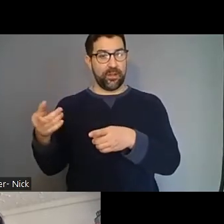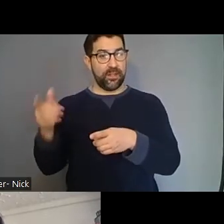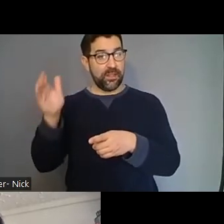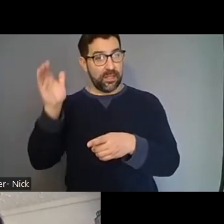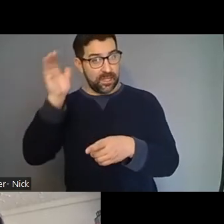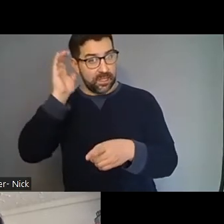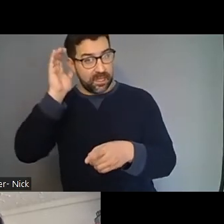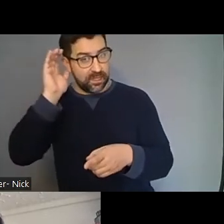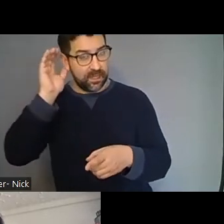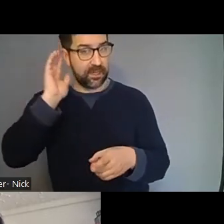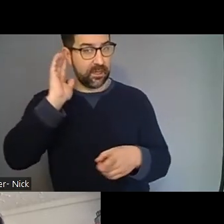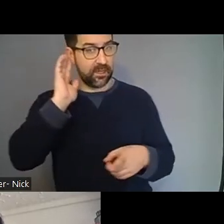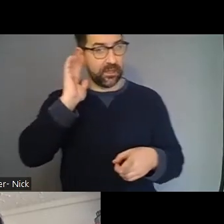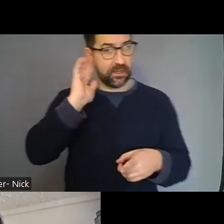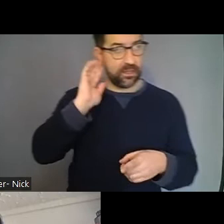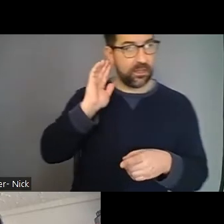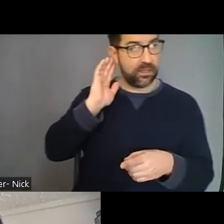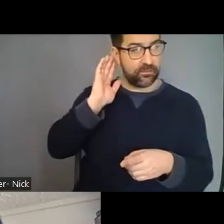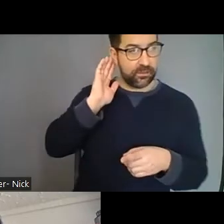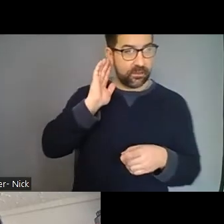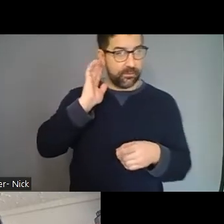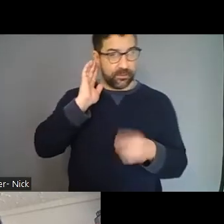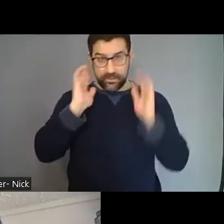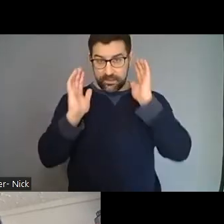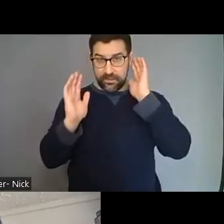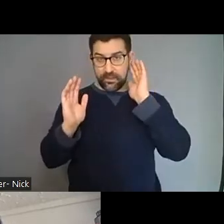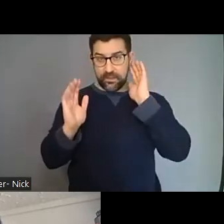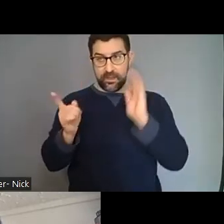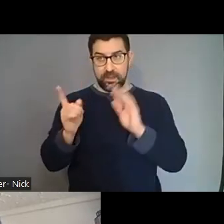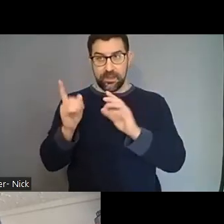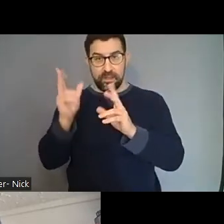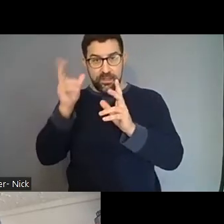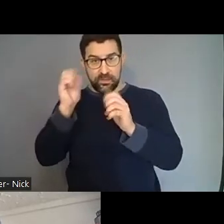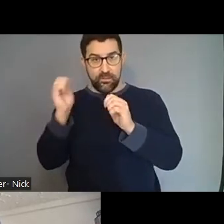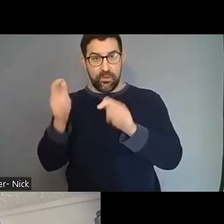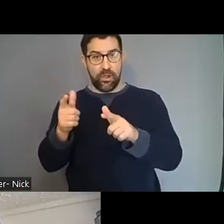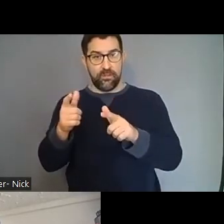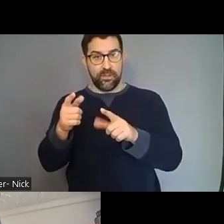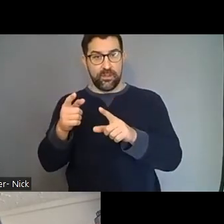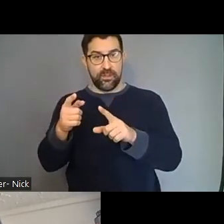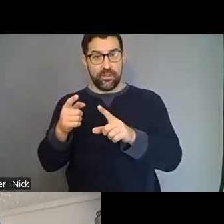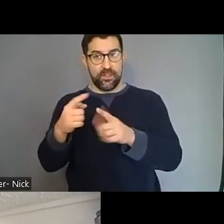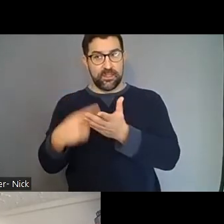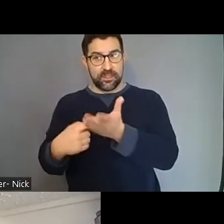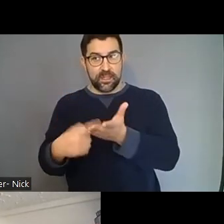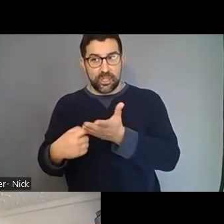to all of this discussion, but